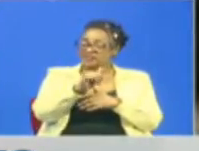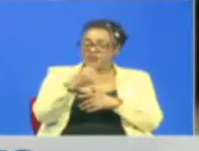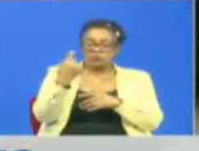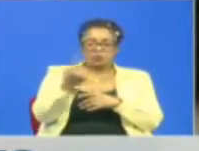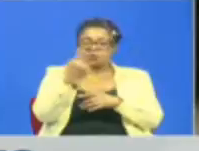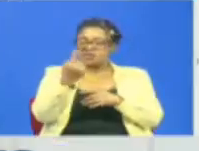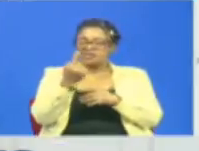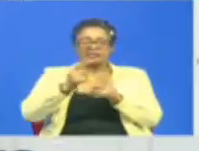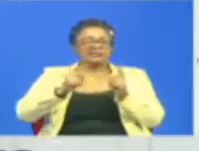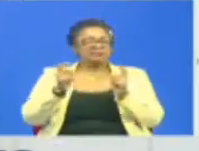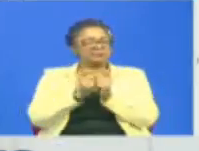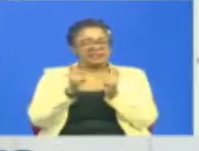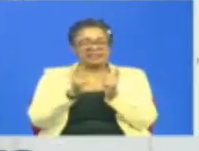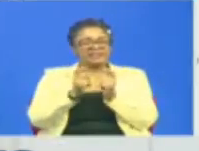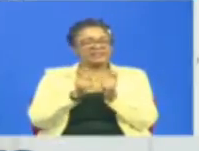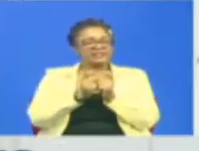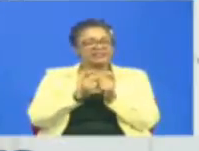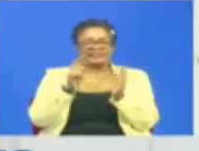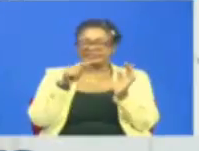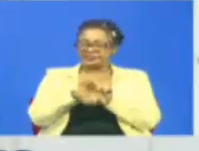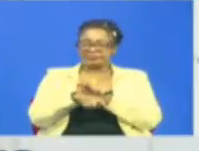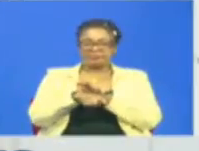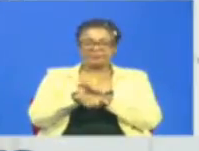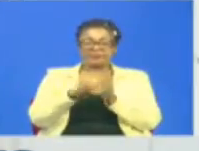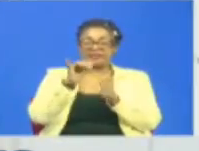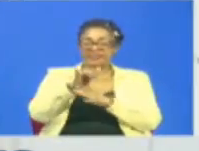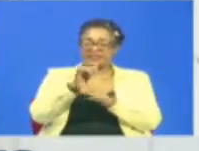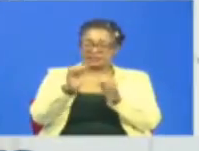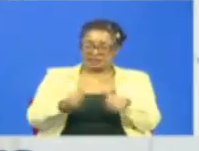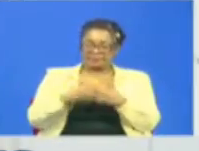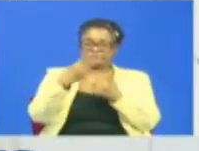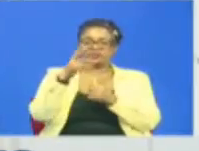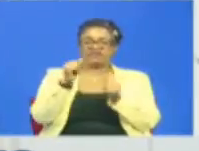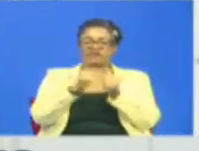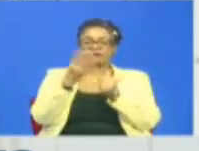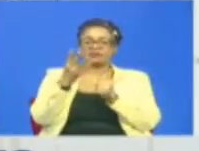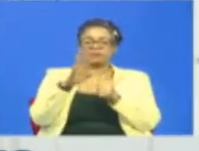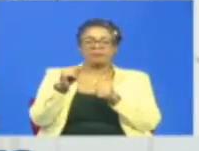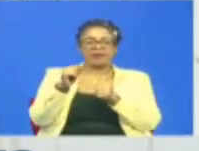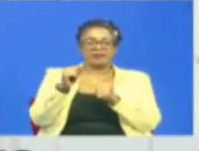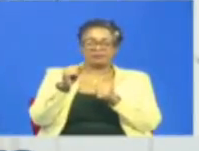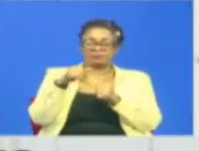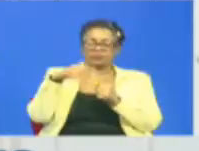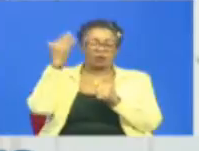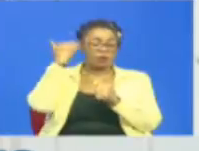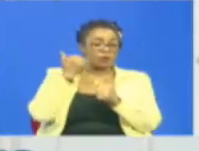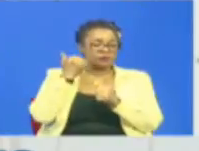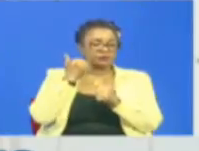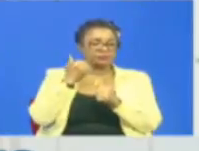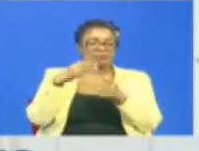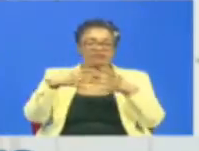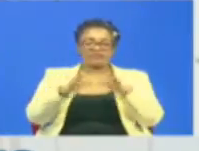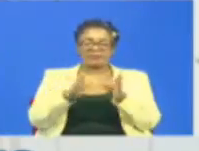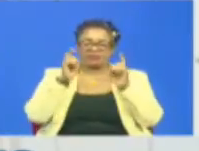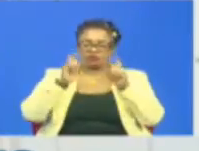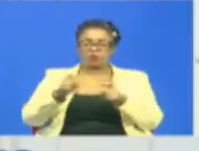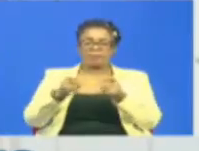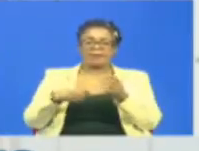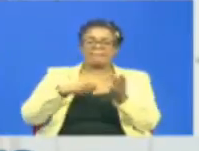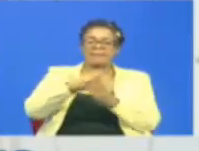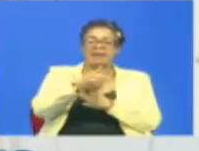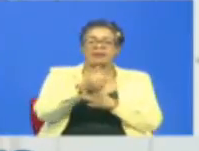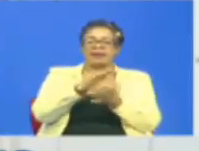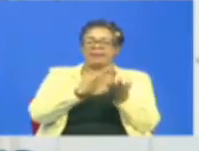to injury. The verdict was given in 2014 by the Kajiado Law Courts that this family should be compensated